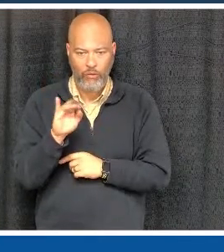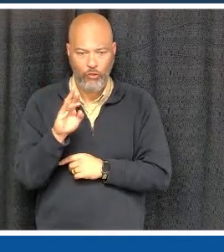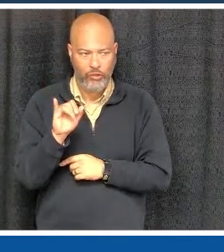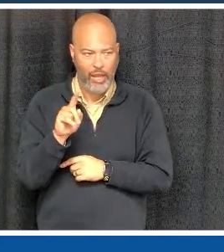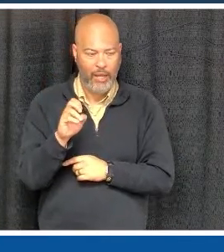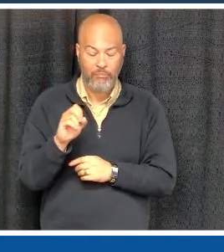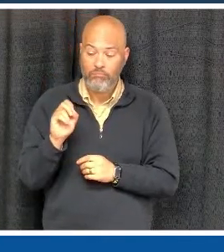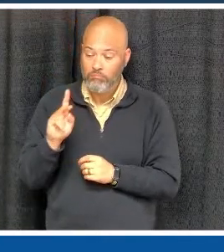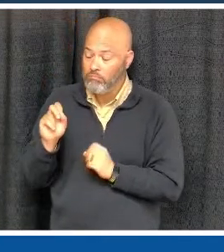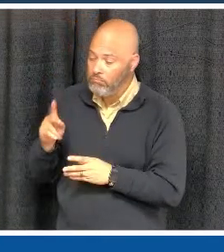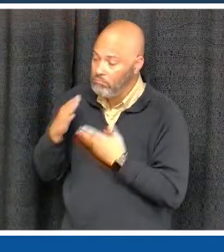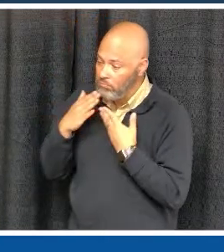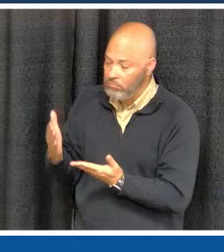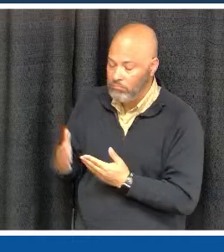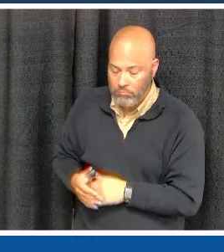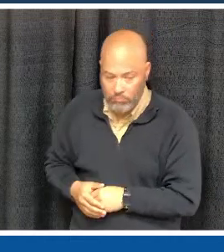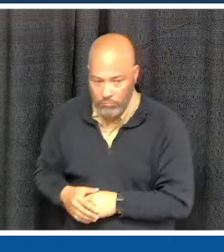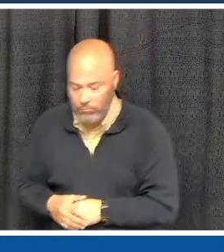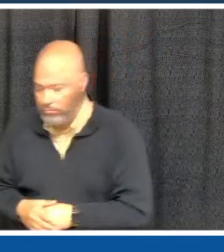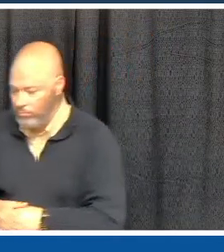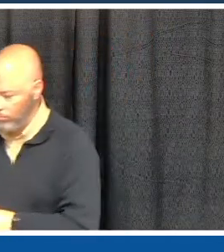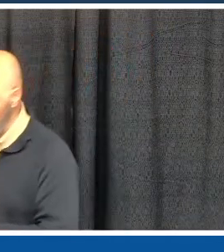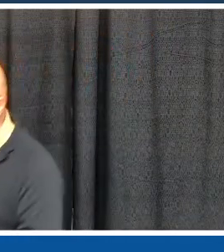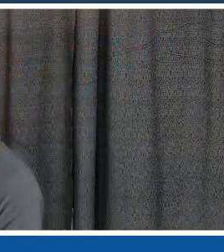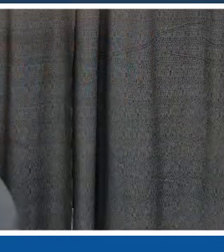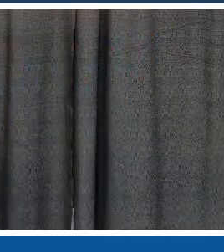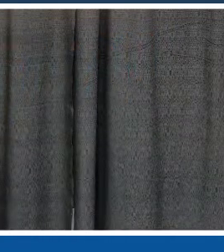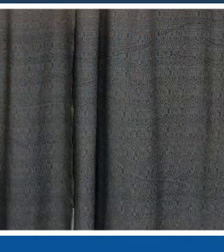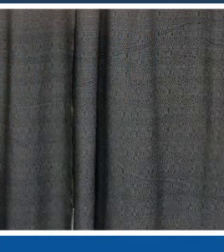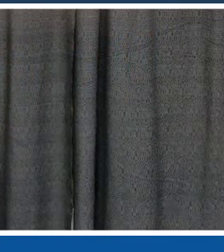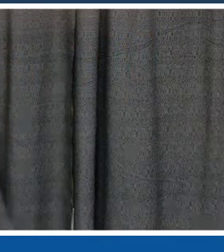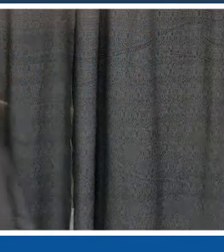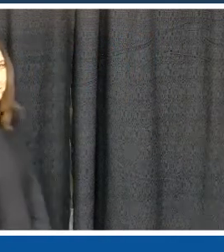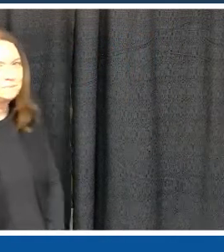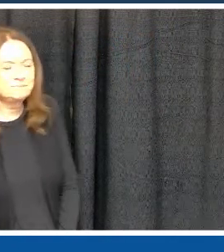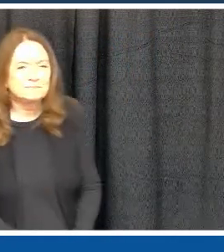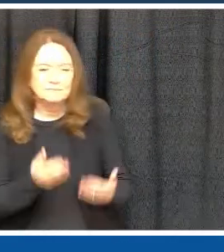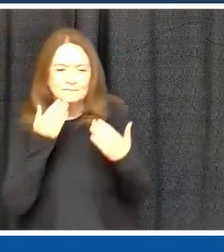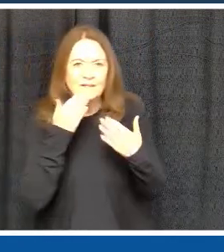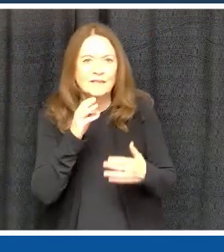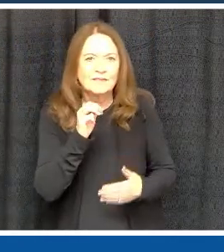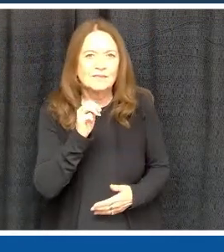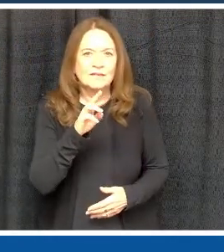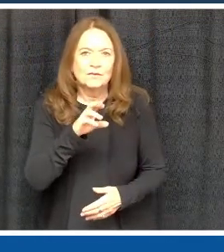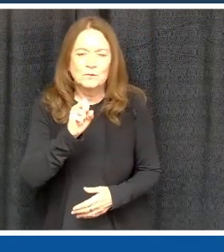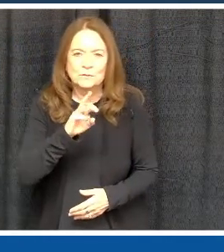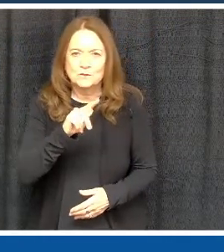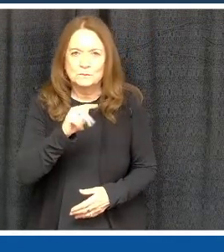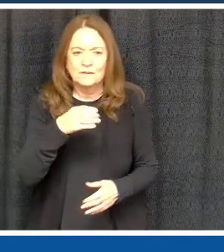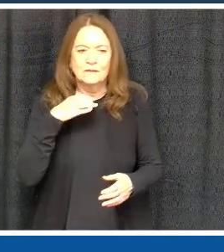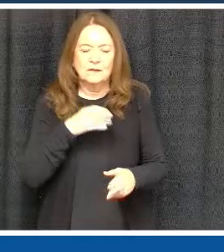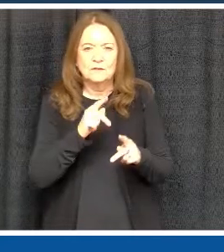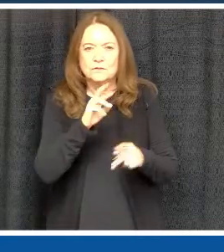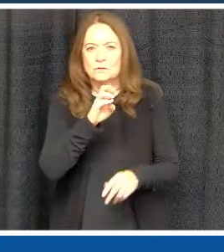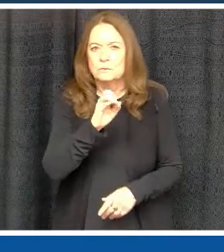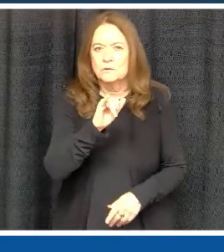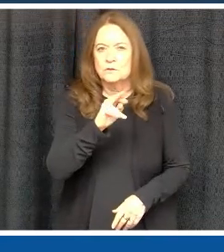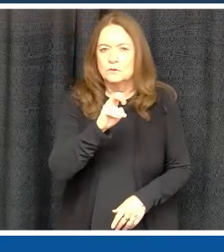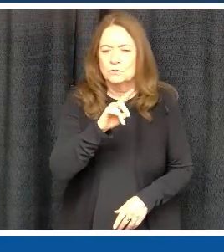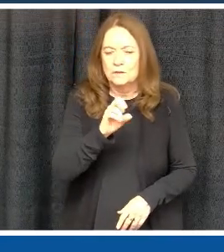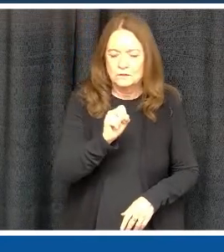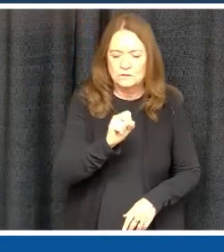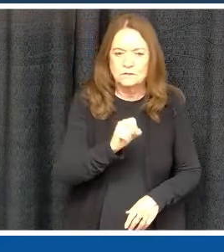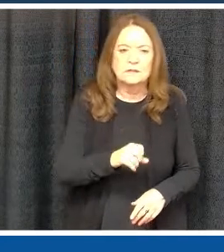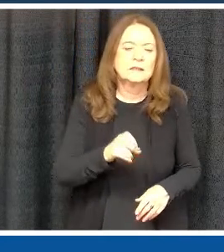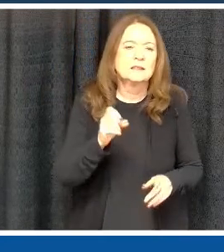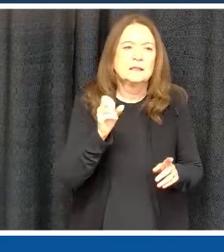Okay. Thank you, sir. You're very welcome. Thank you, Mr. Smith. Yes, sir. Councilperson Reynolds, you're recognized.